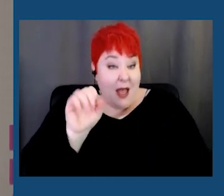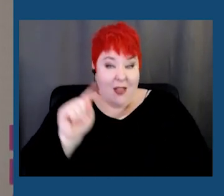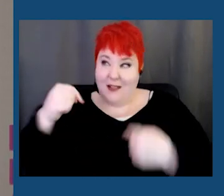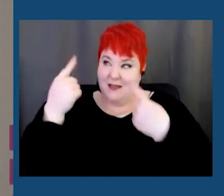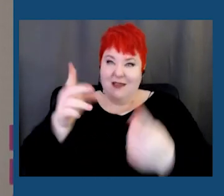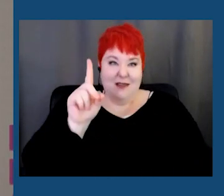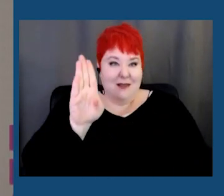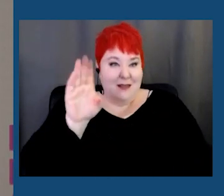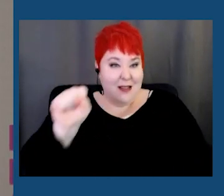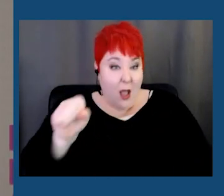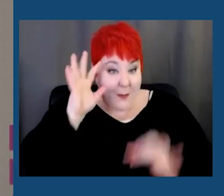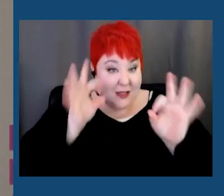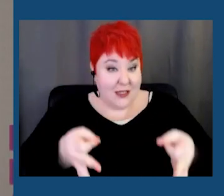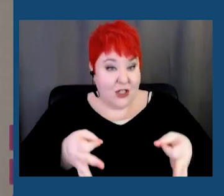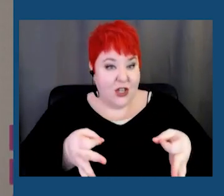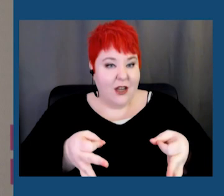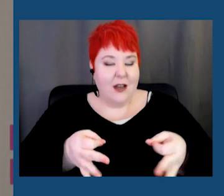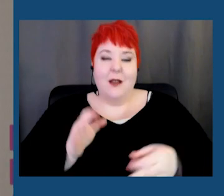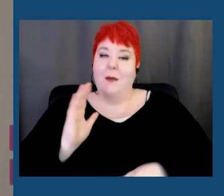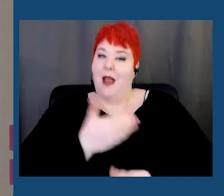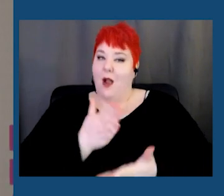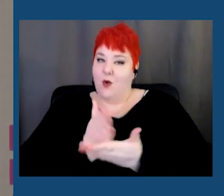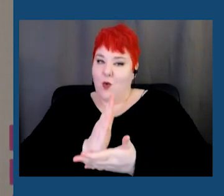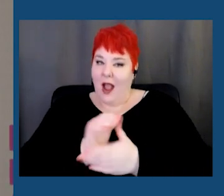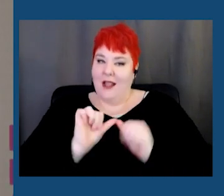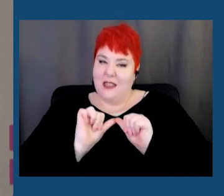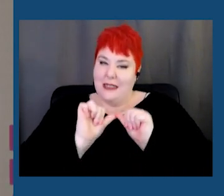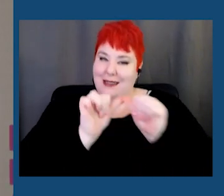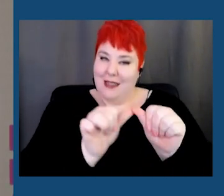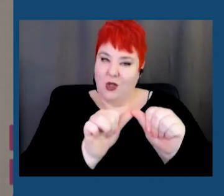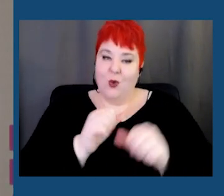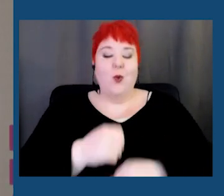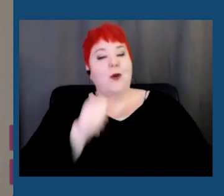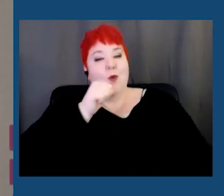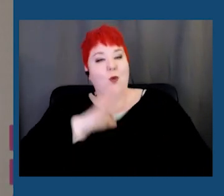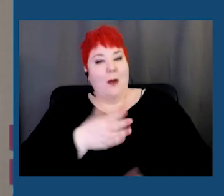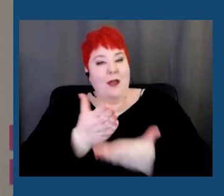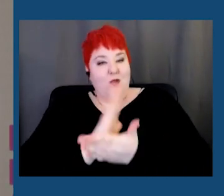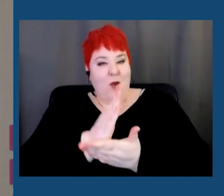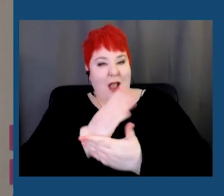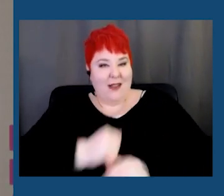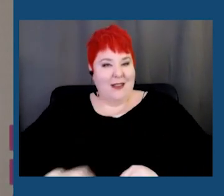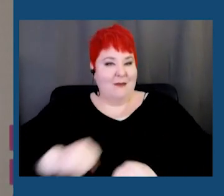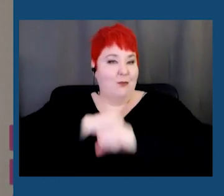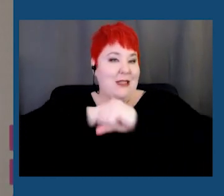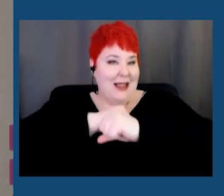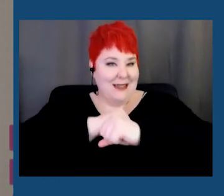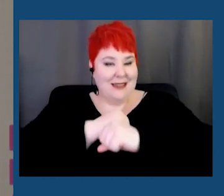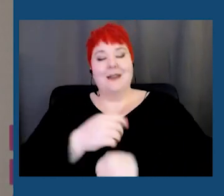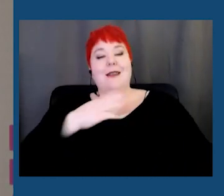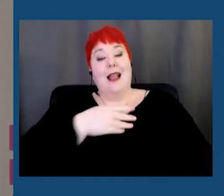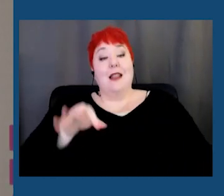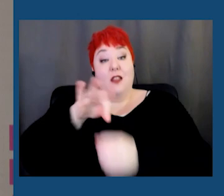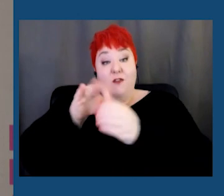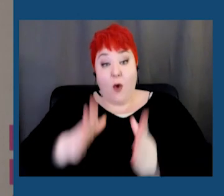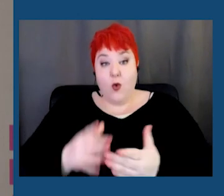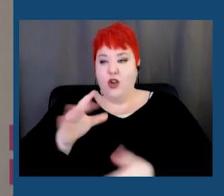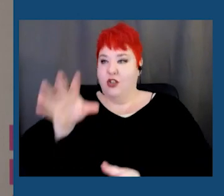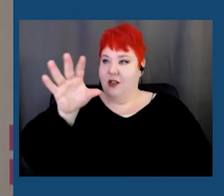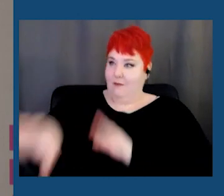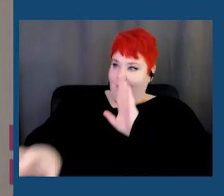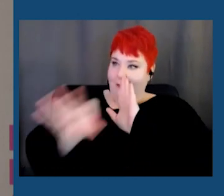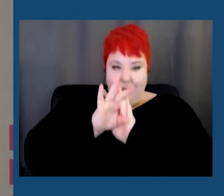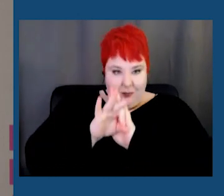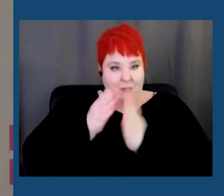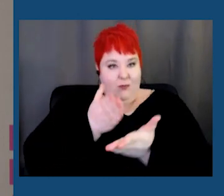the rights have moved forward. Women's rights were protected. The voters selected the right to an abortion for women, and it is now enshrined